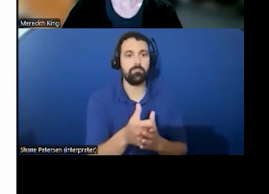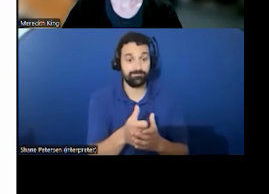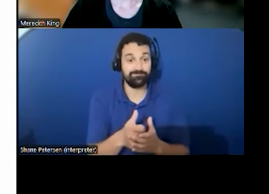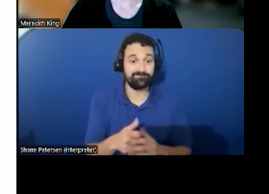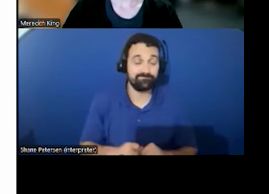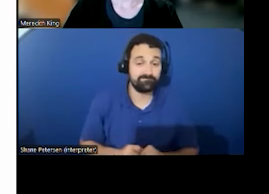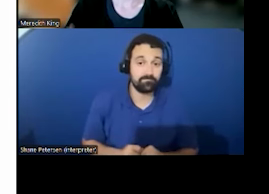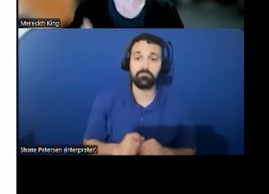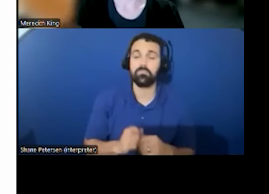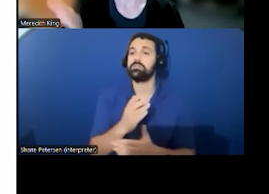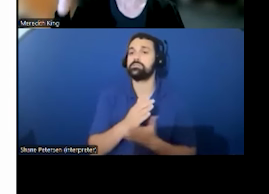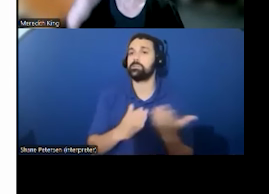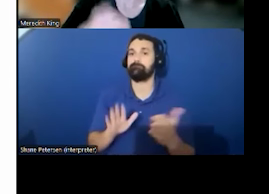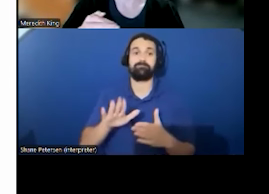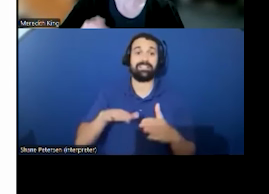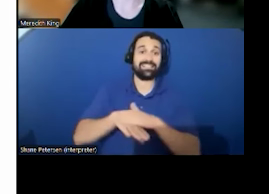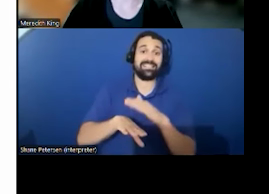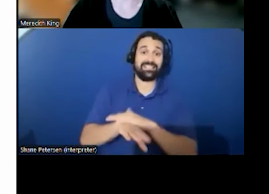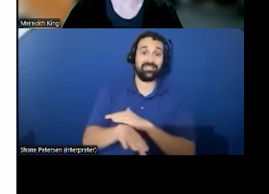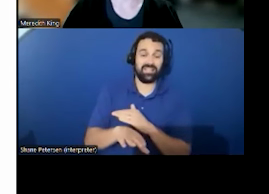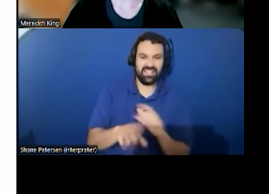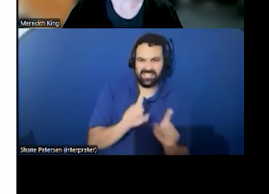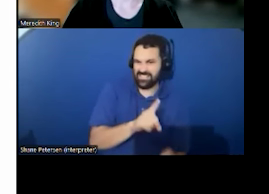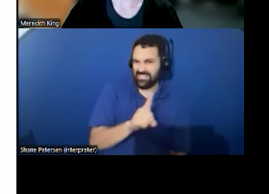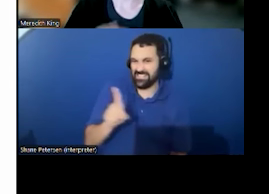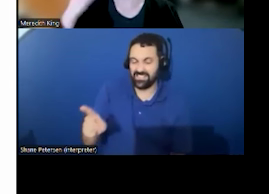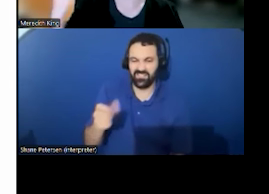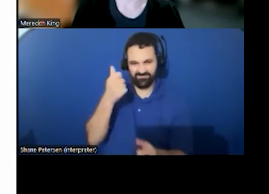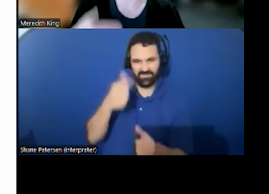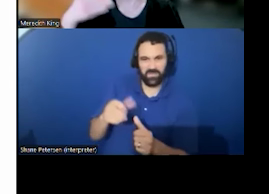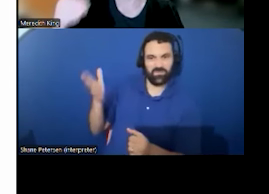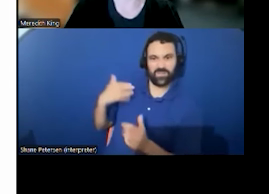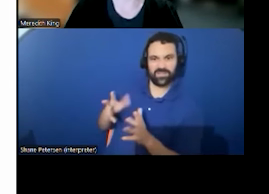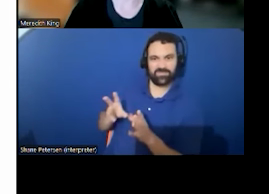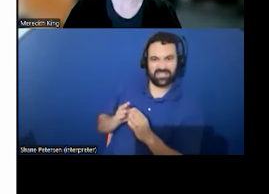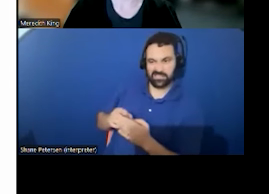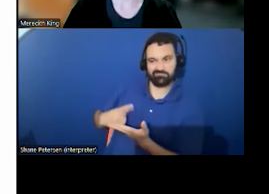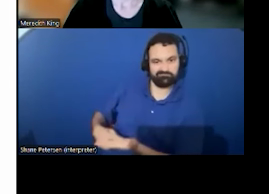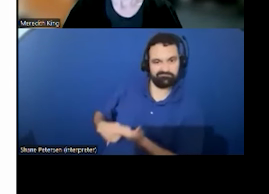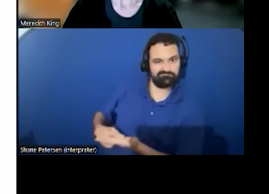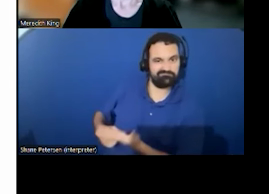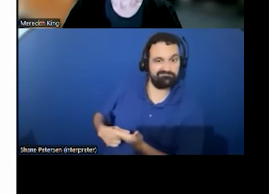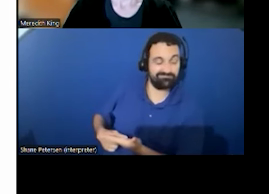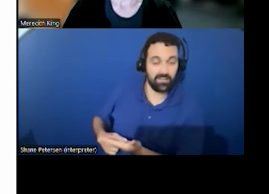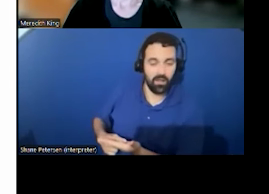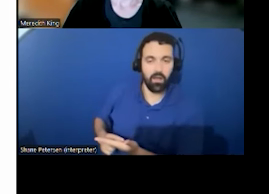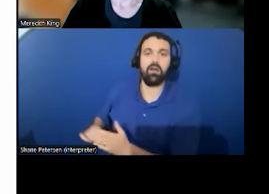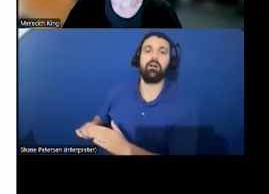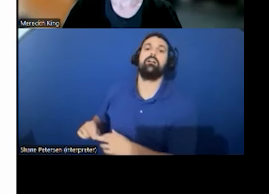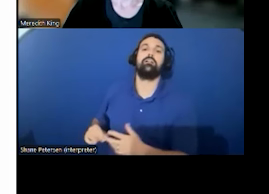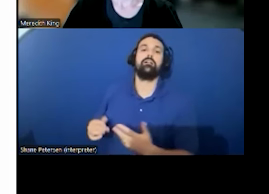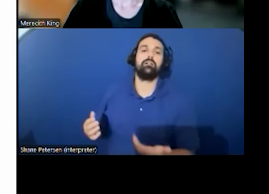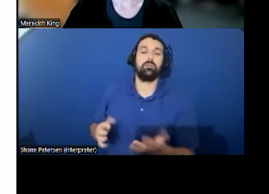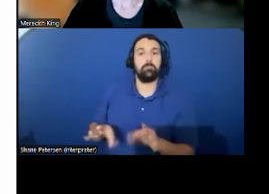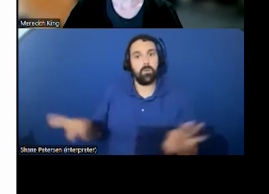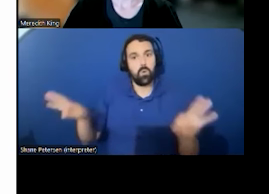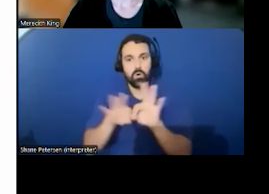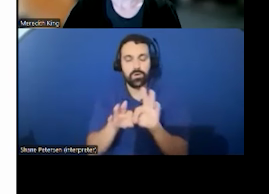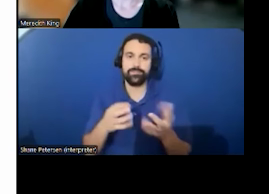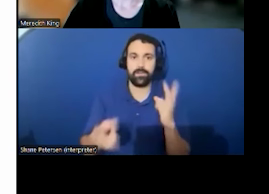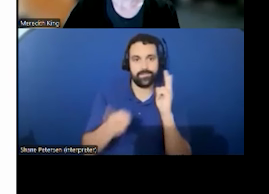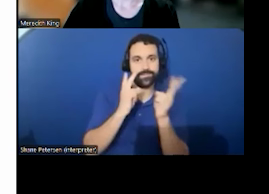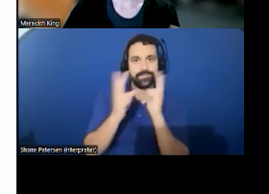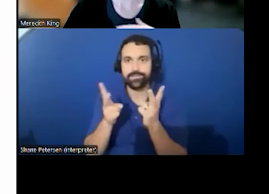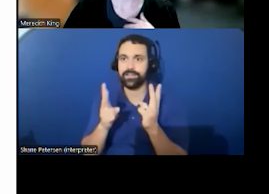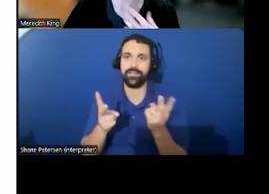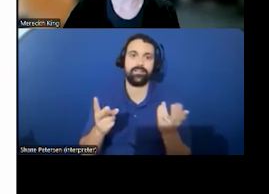accessibility pieces that we have been talking about in previous webinars and will continue to be talking about. right? So you need to provide visuals, but then you